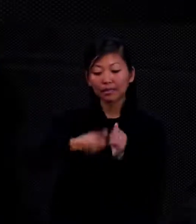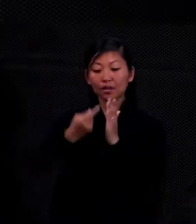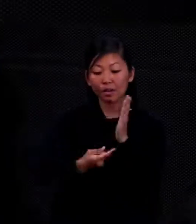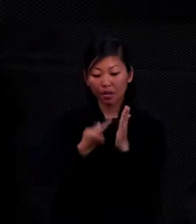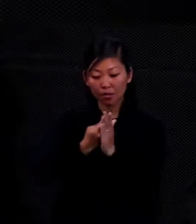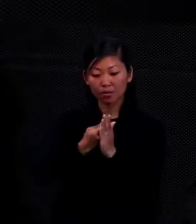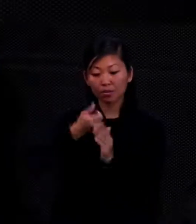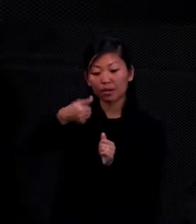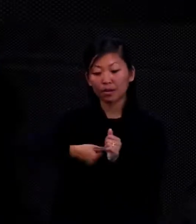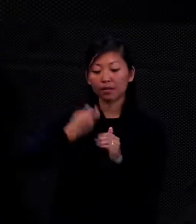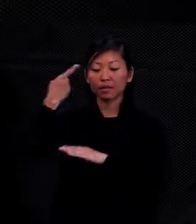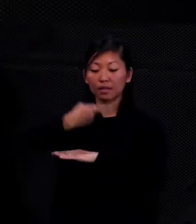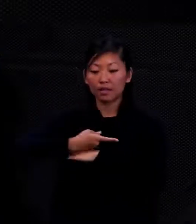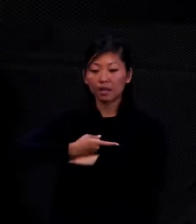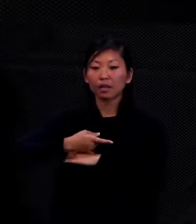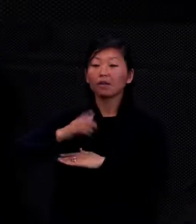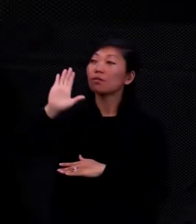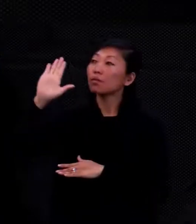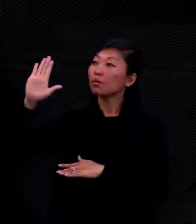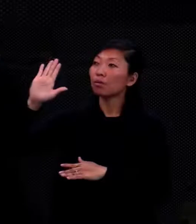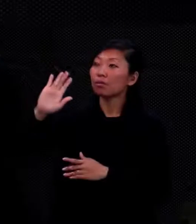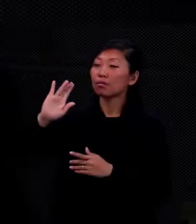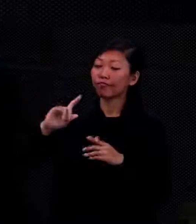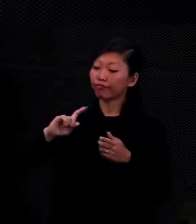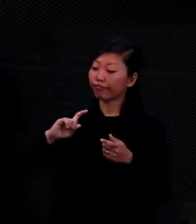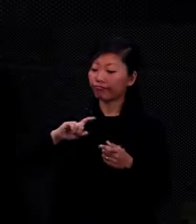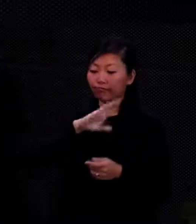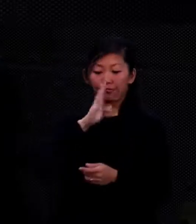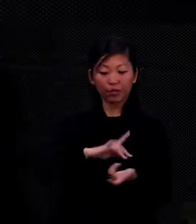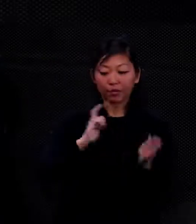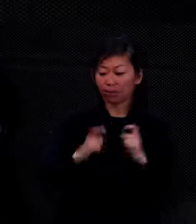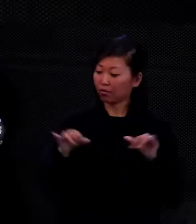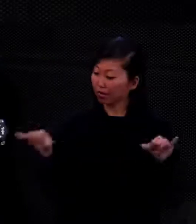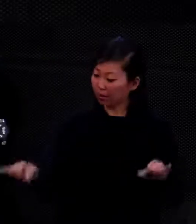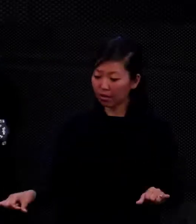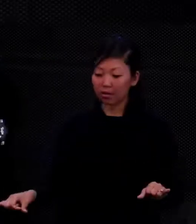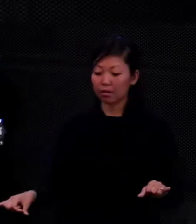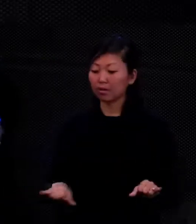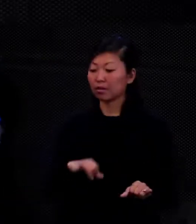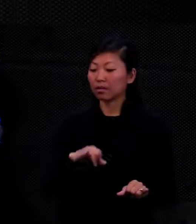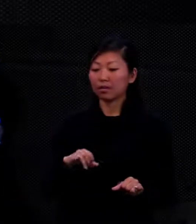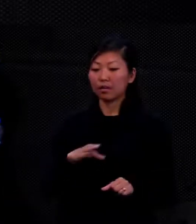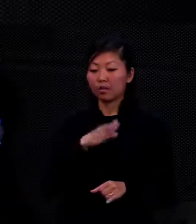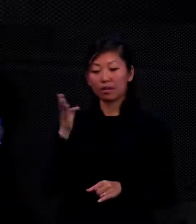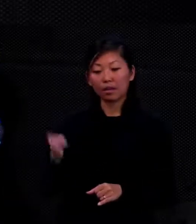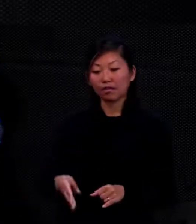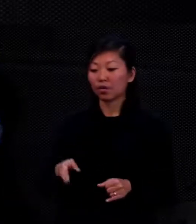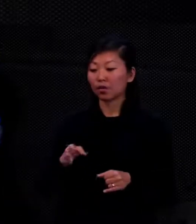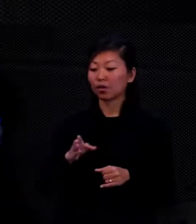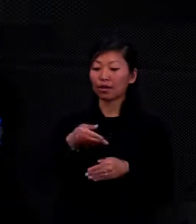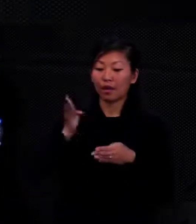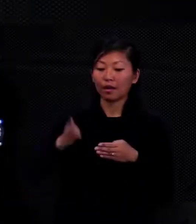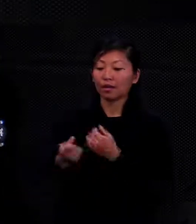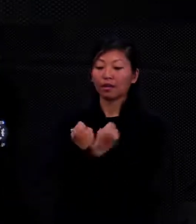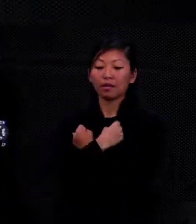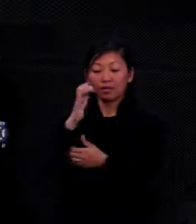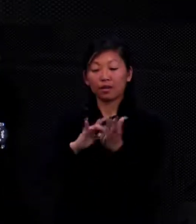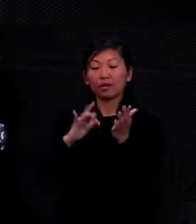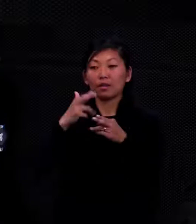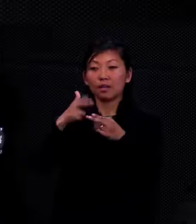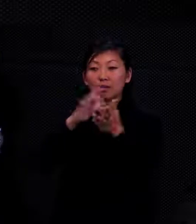every day, of your unchanging, steady, never-ending love. In the name of Jesus, we